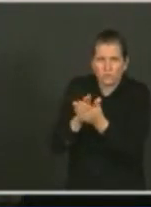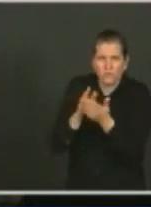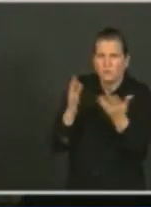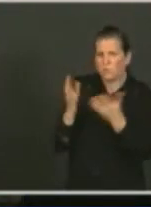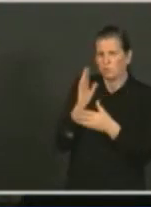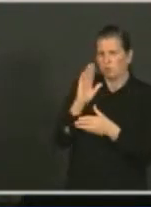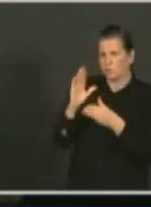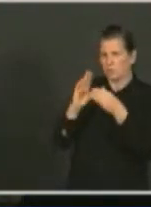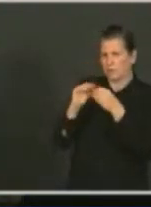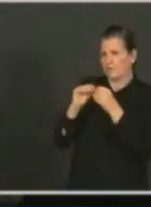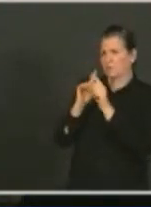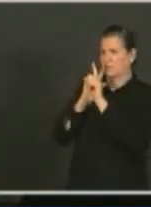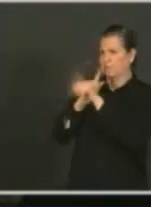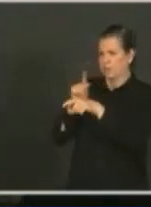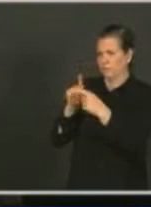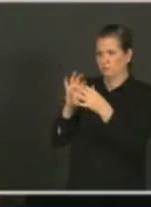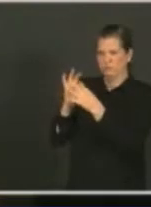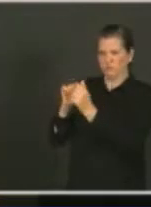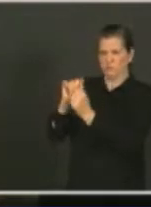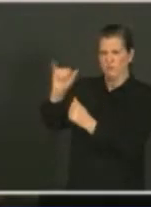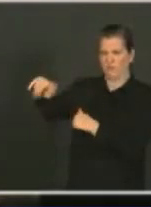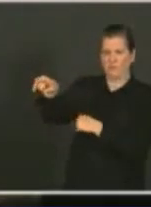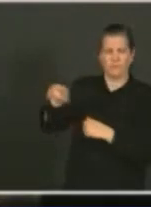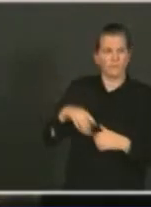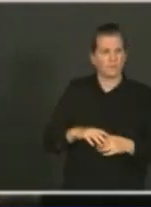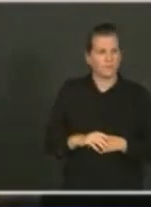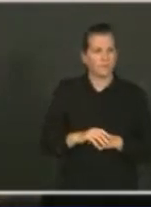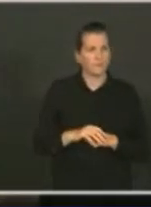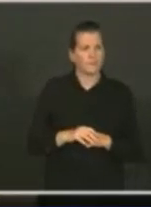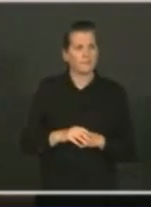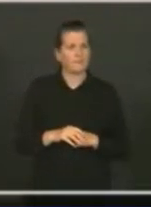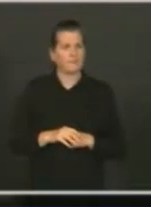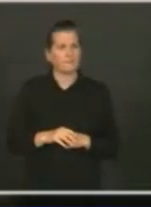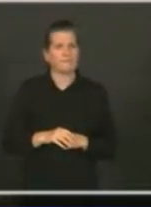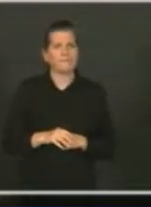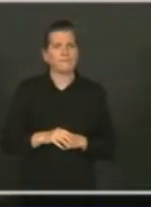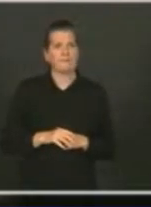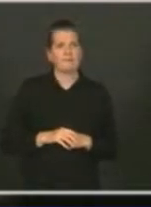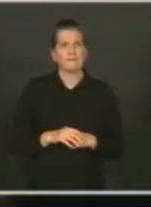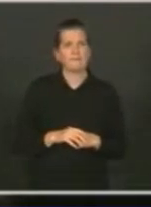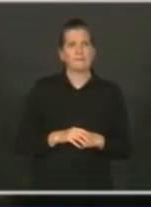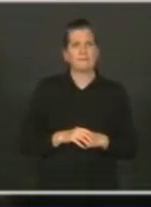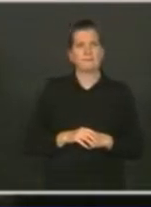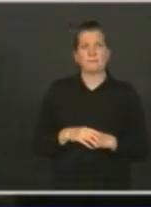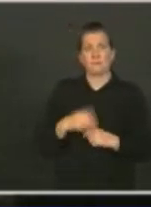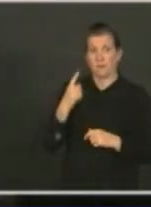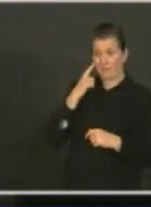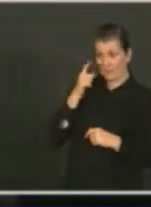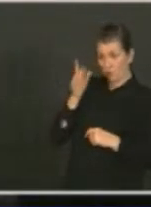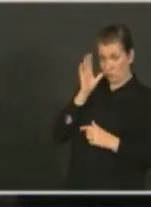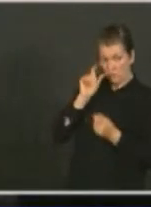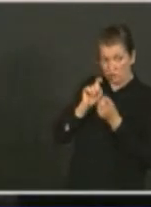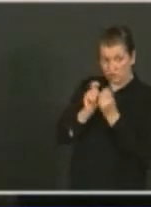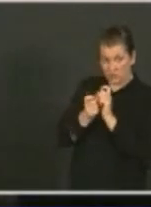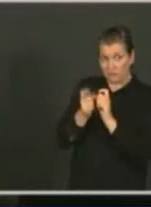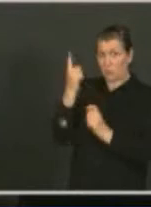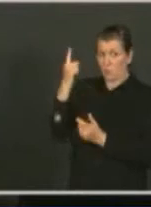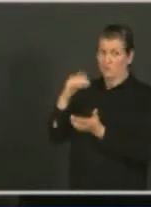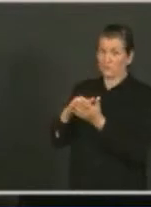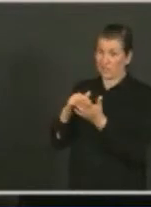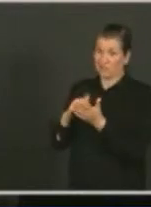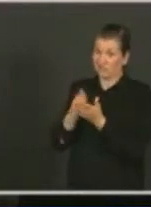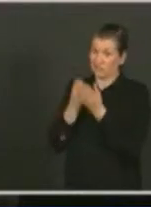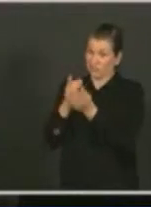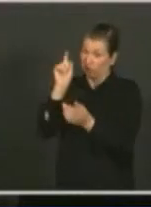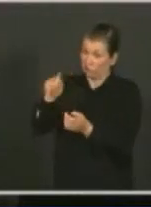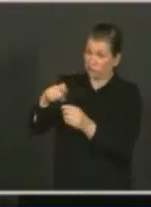this is your final straw. So I'd like to hear from you on, do you think that this is going to change? And from one of the doctors, do you guys think it's safe to have